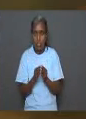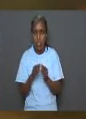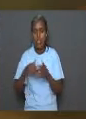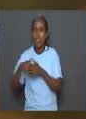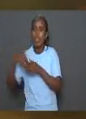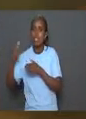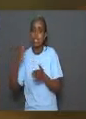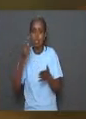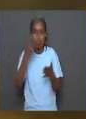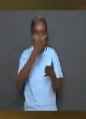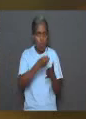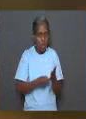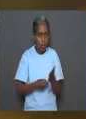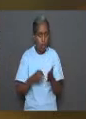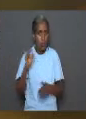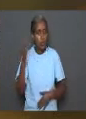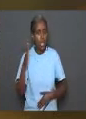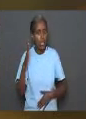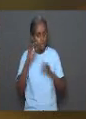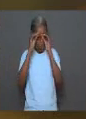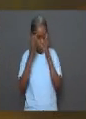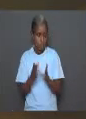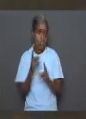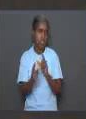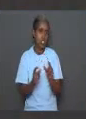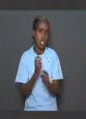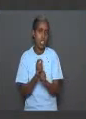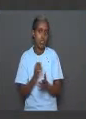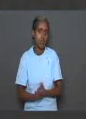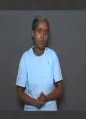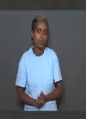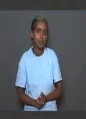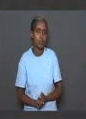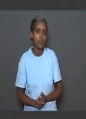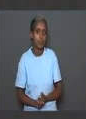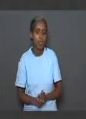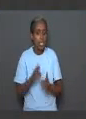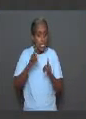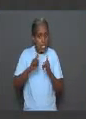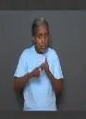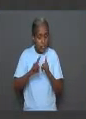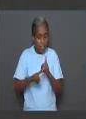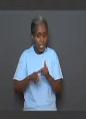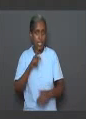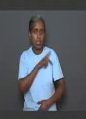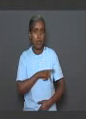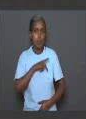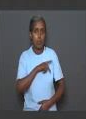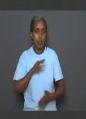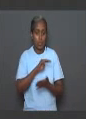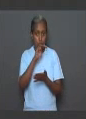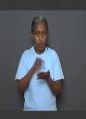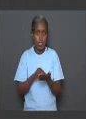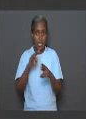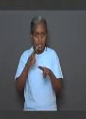extreme value like teacher's age. The final property of the median